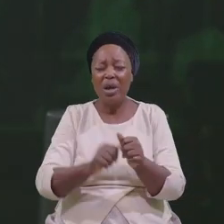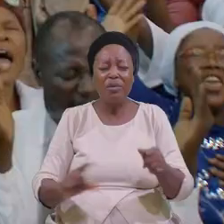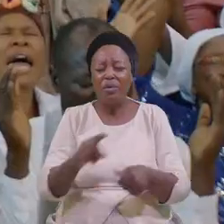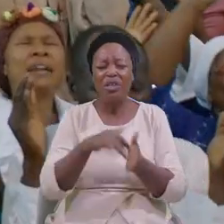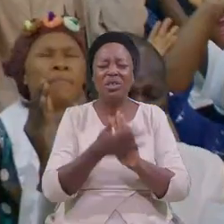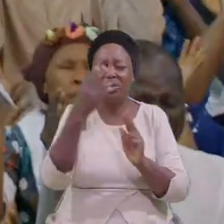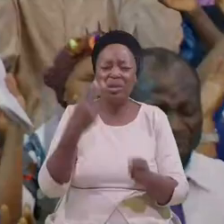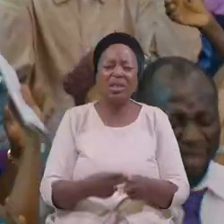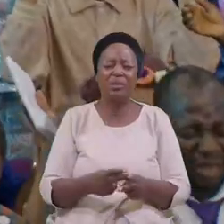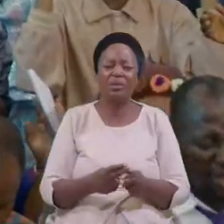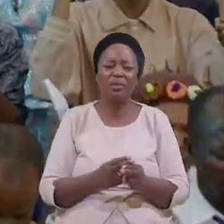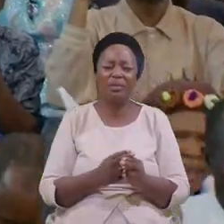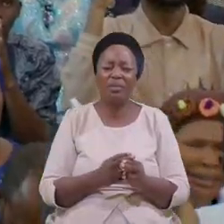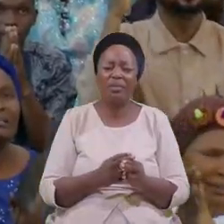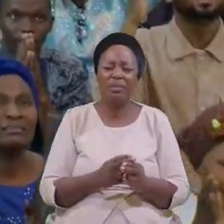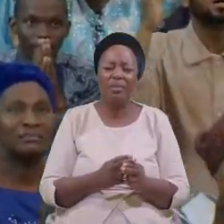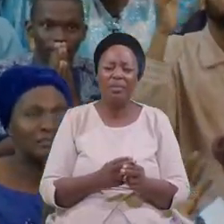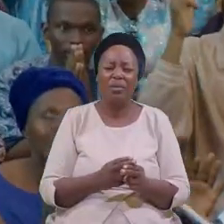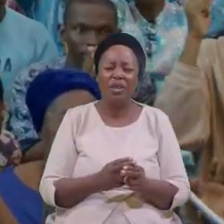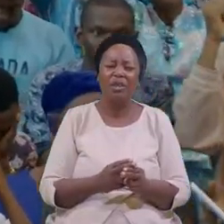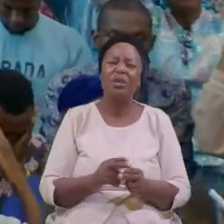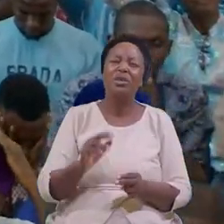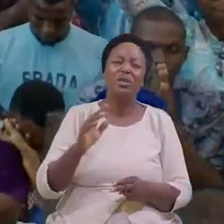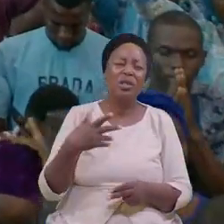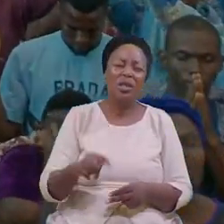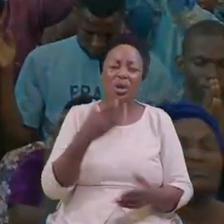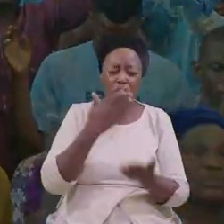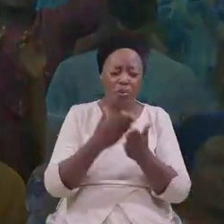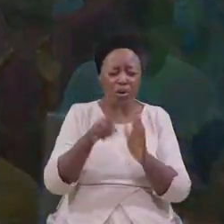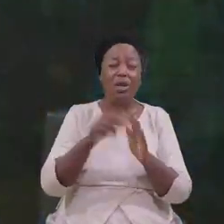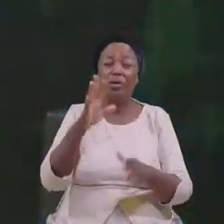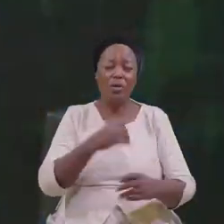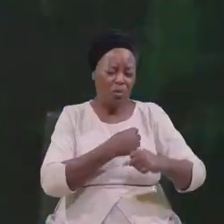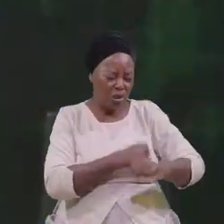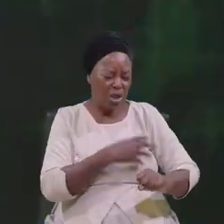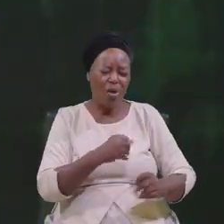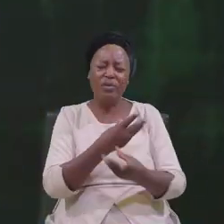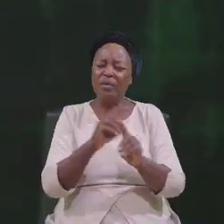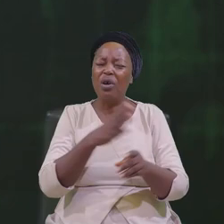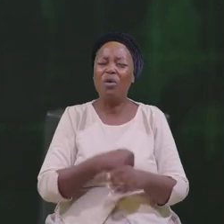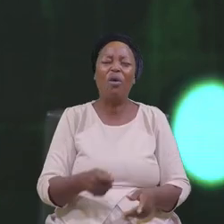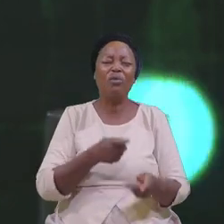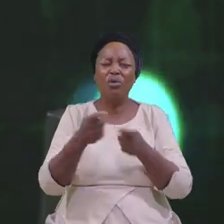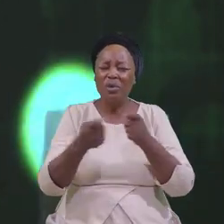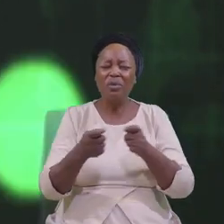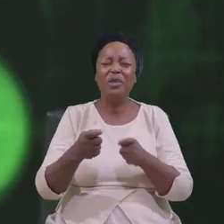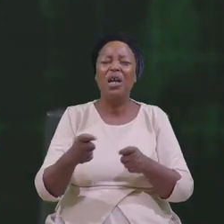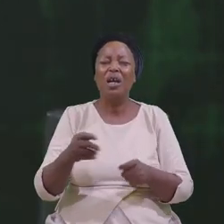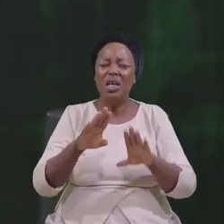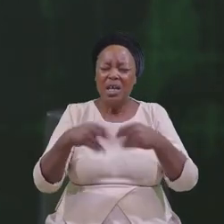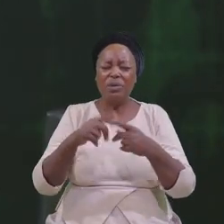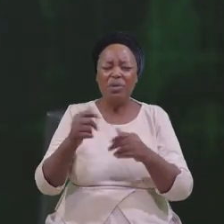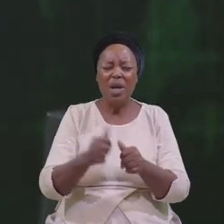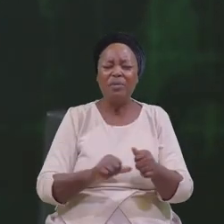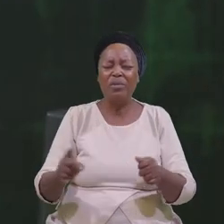Jesus' name. The goodness of protection and of deliverance, of dominion, bring upon every